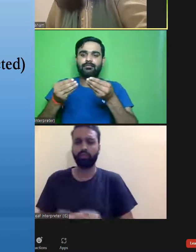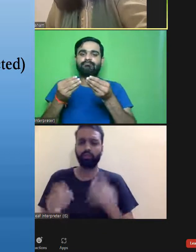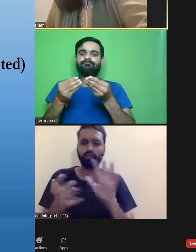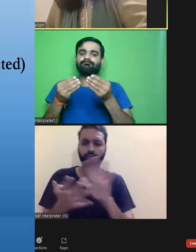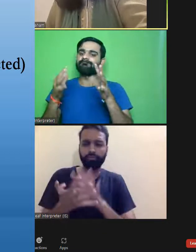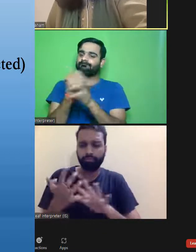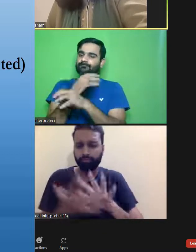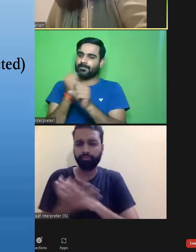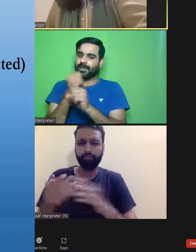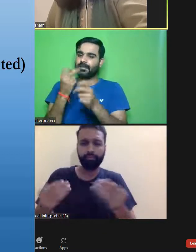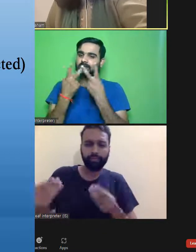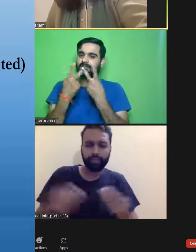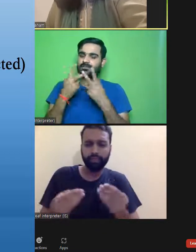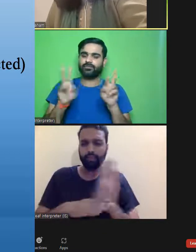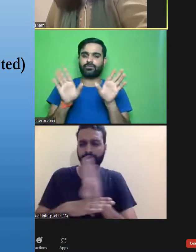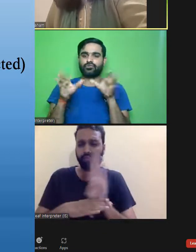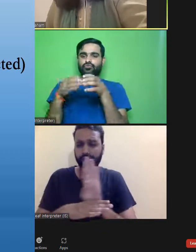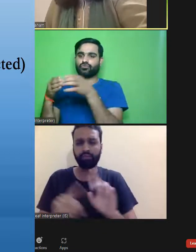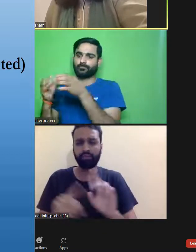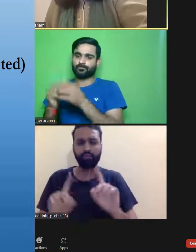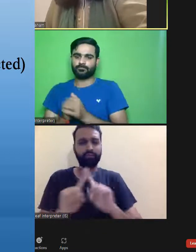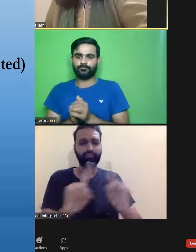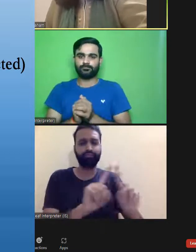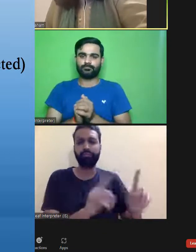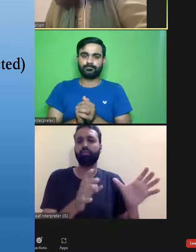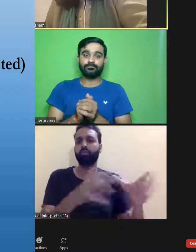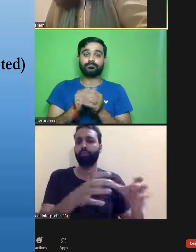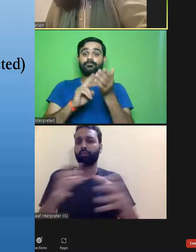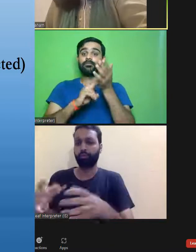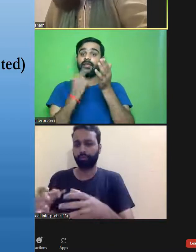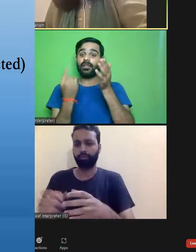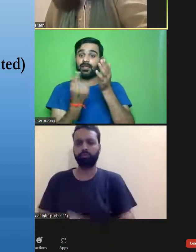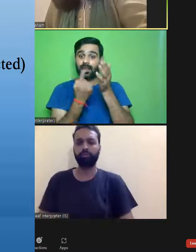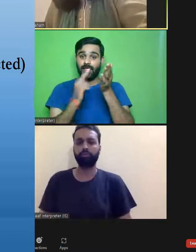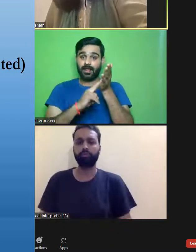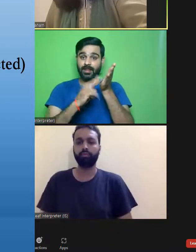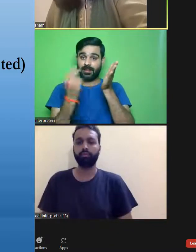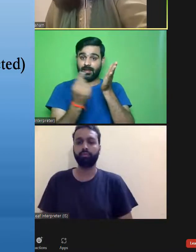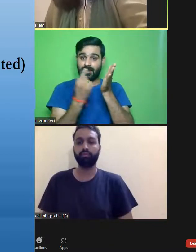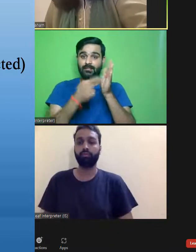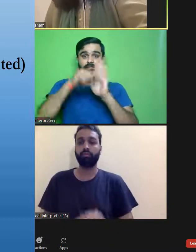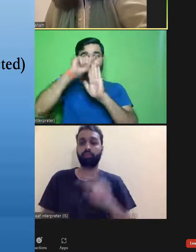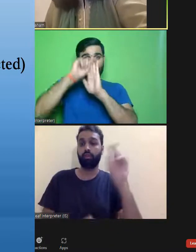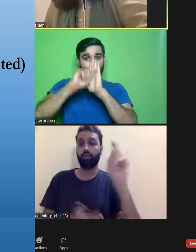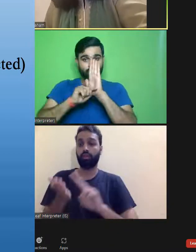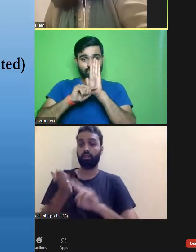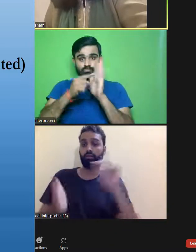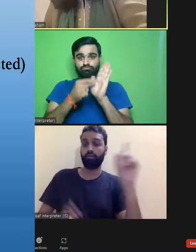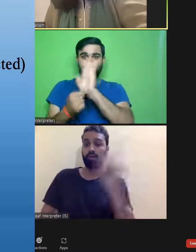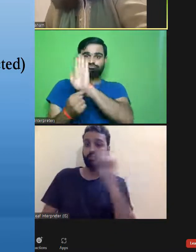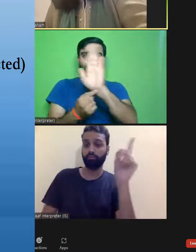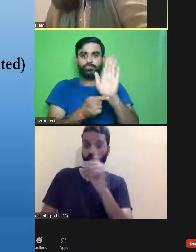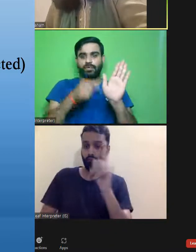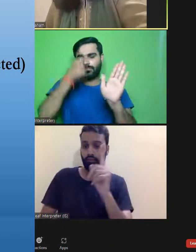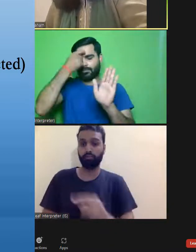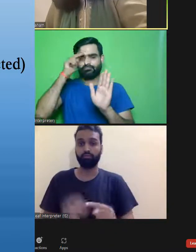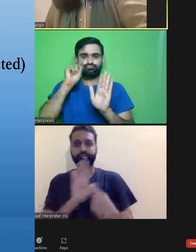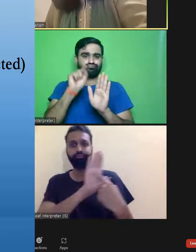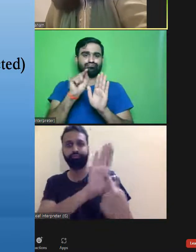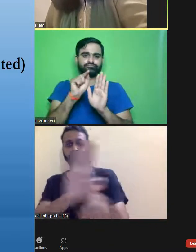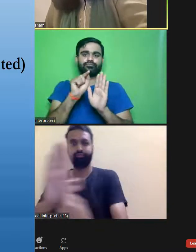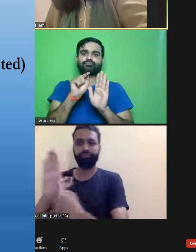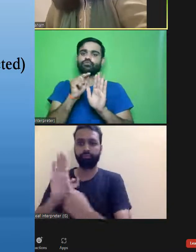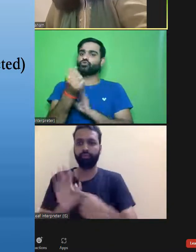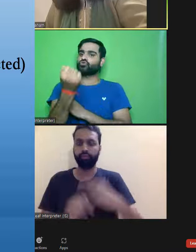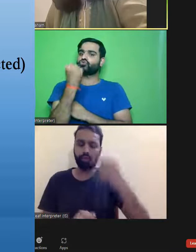for differential groups. Lack of national initiatives, national policies to address the issue of poverty was